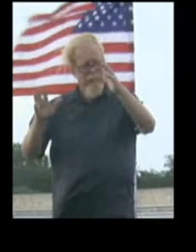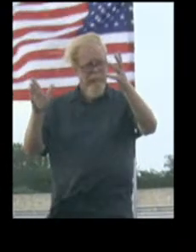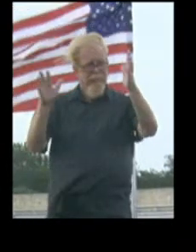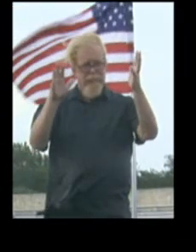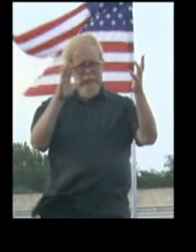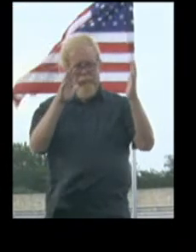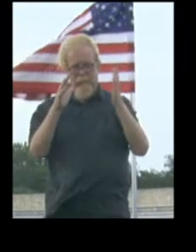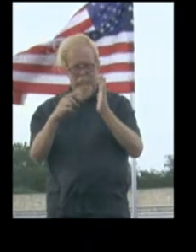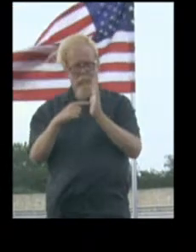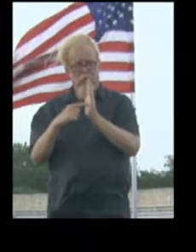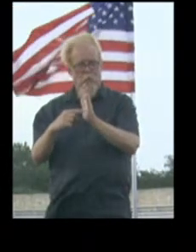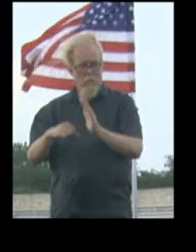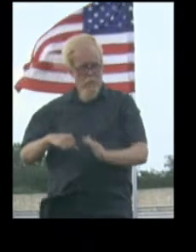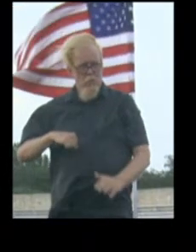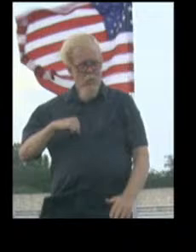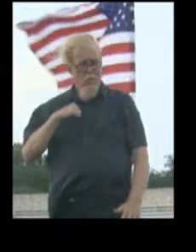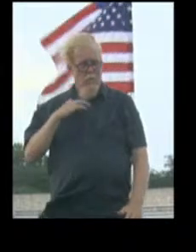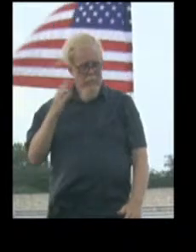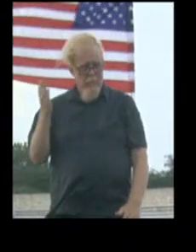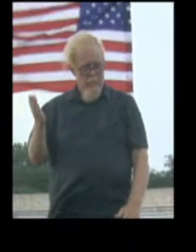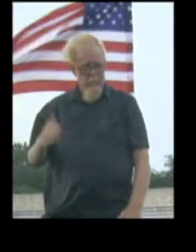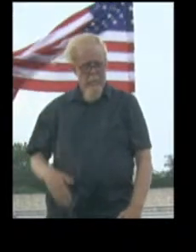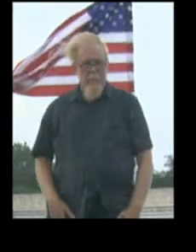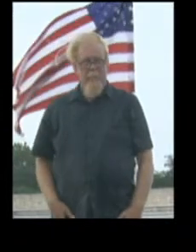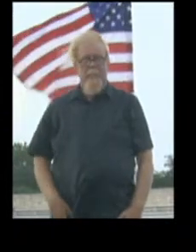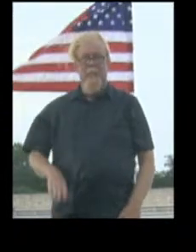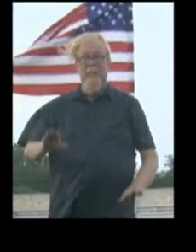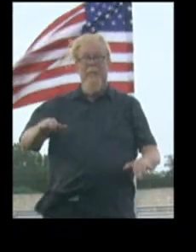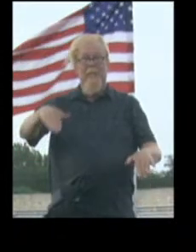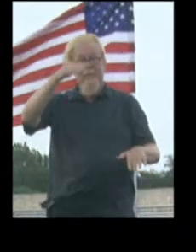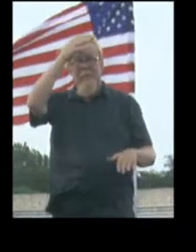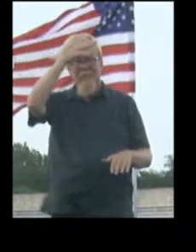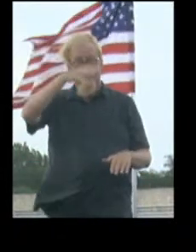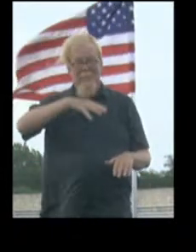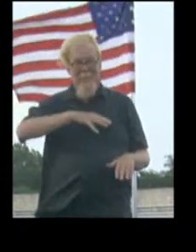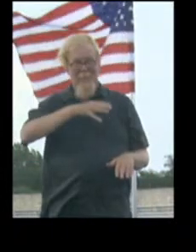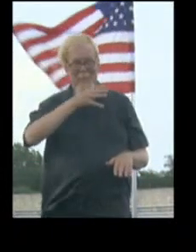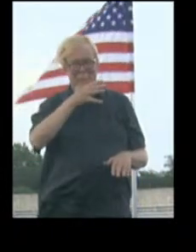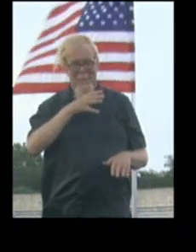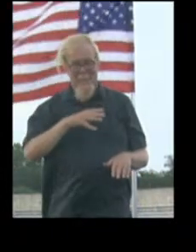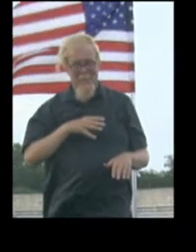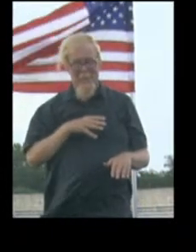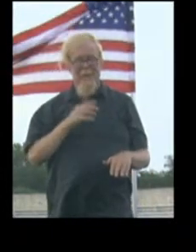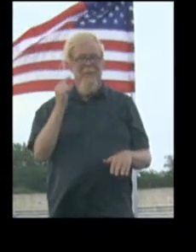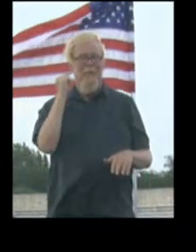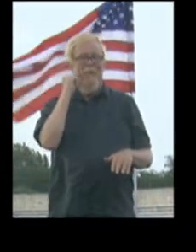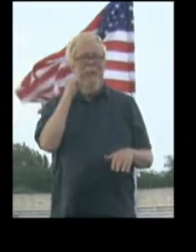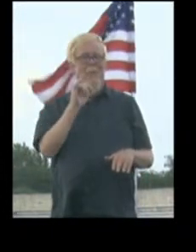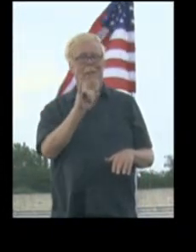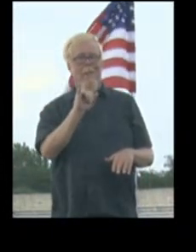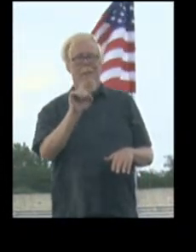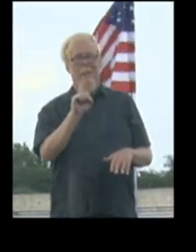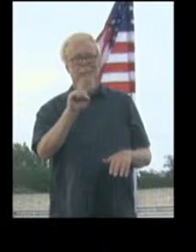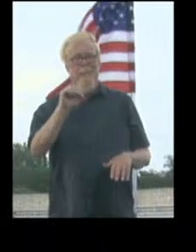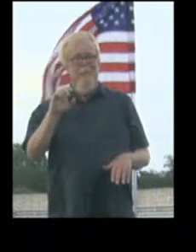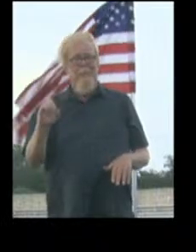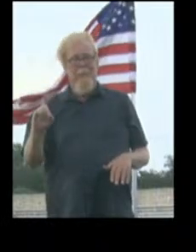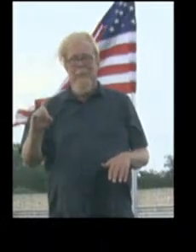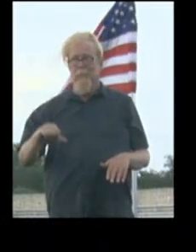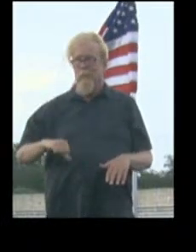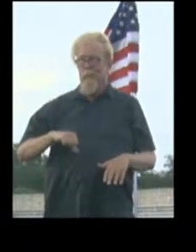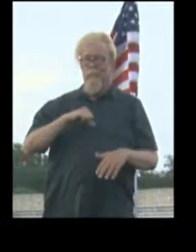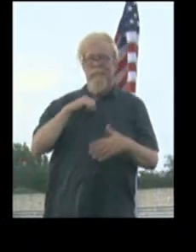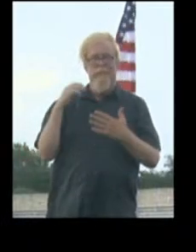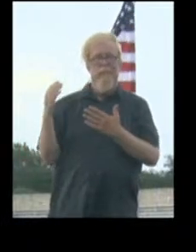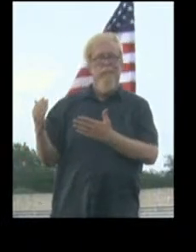how proud we are of them. Ladies and gentlemen, San Antonio ISD proudly presents